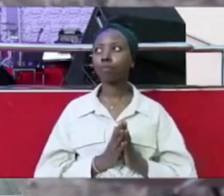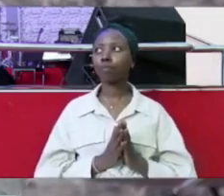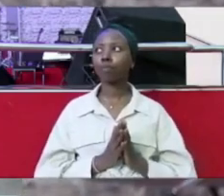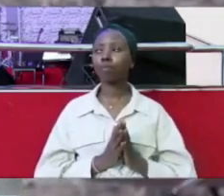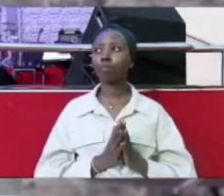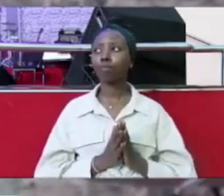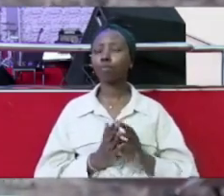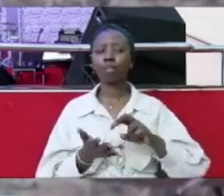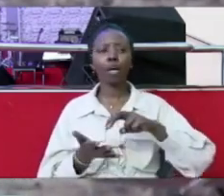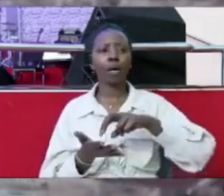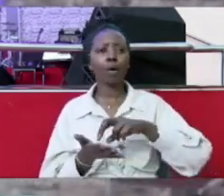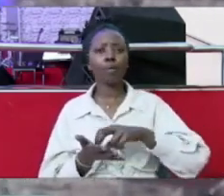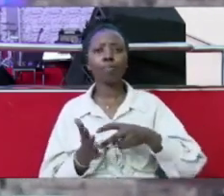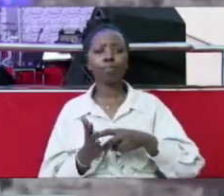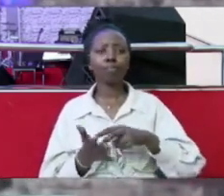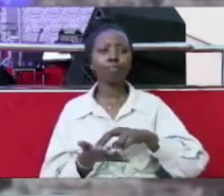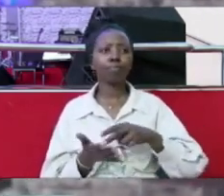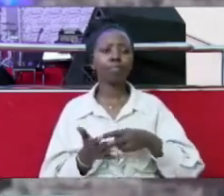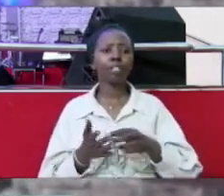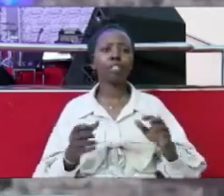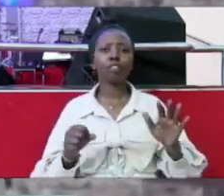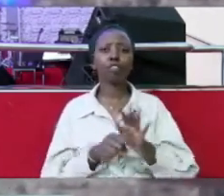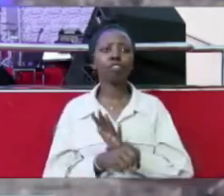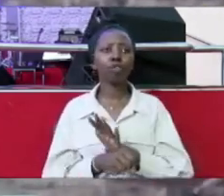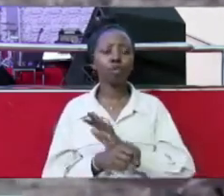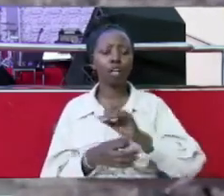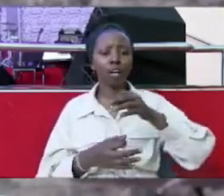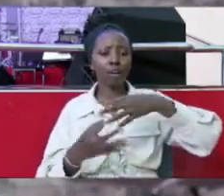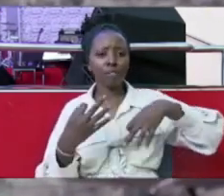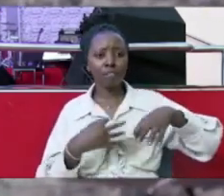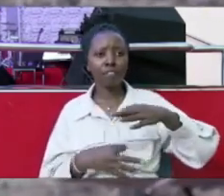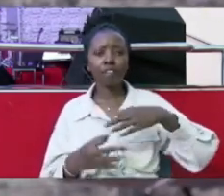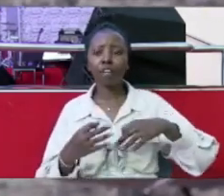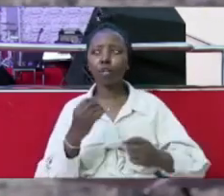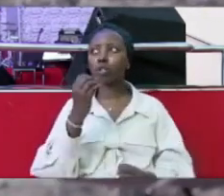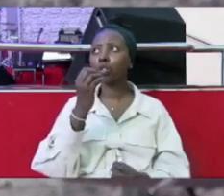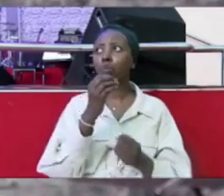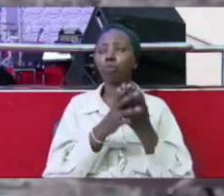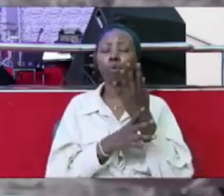Meaningful fellowships are established where there are forgiving hearts.